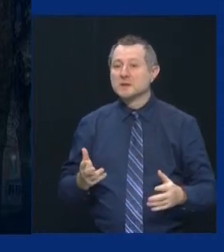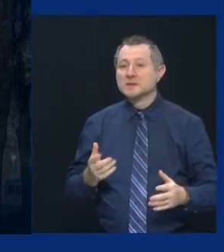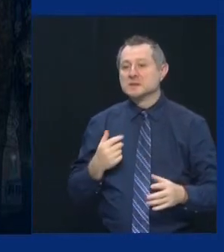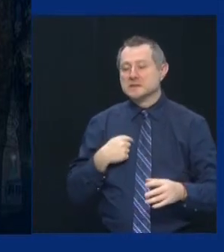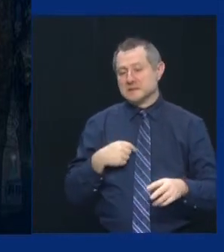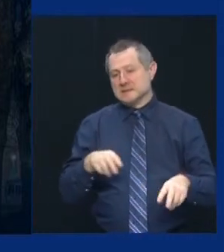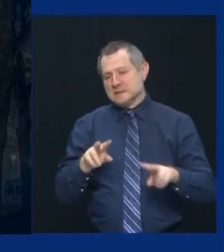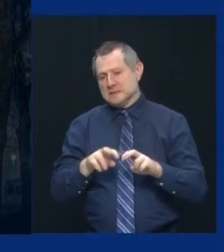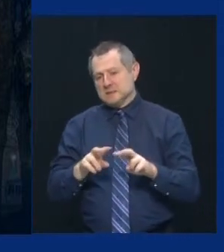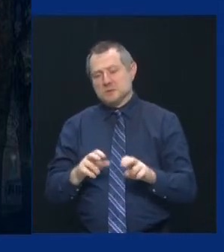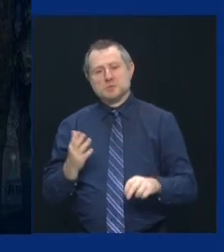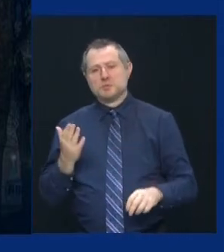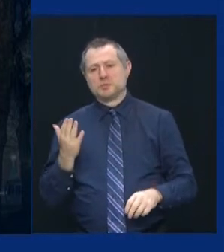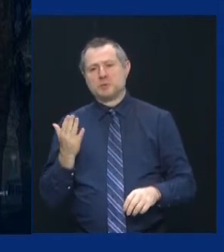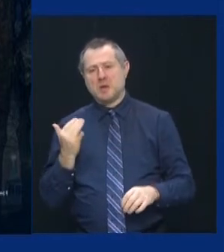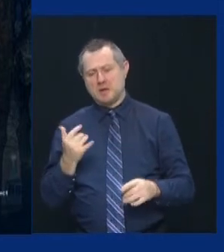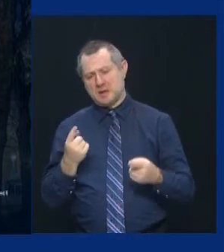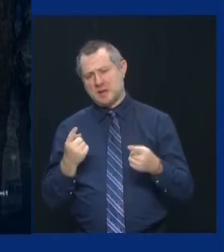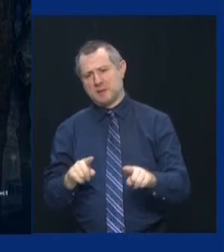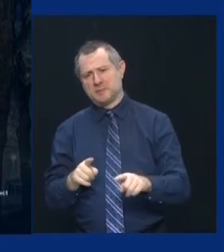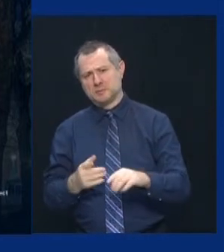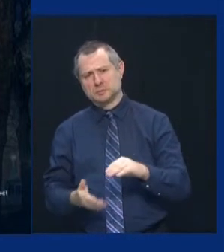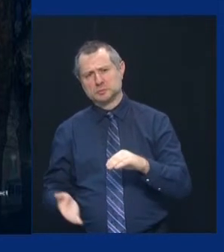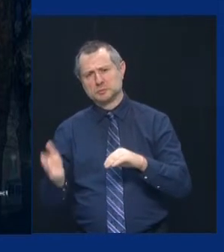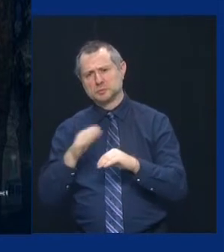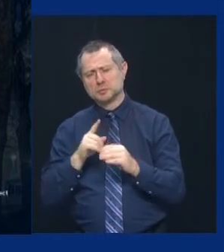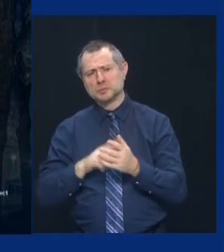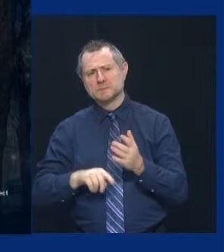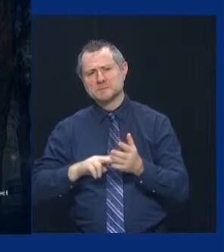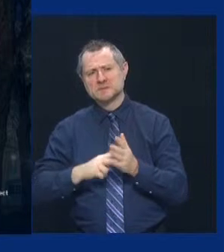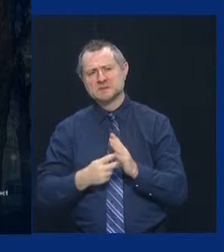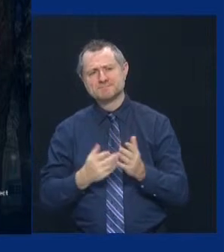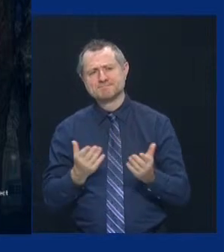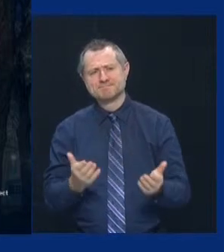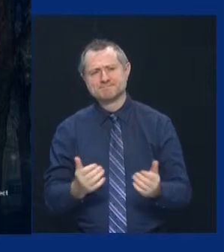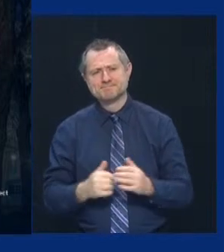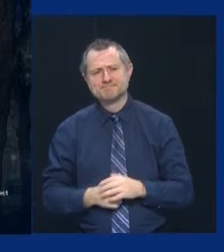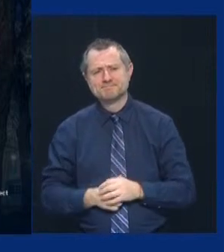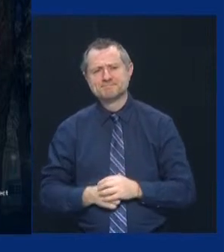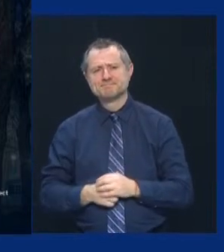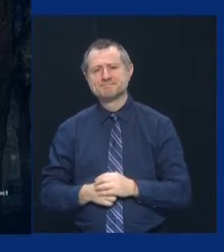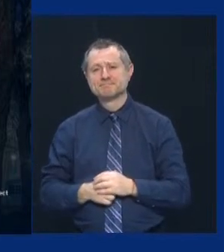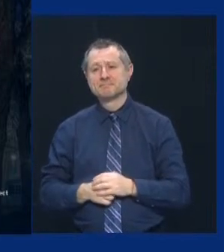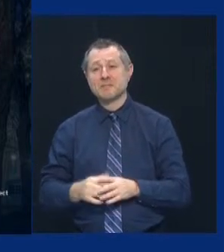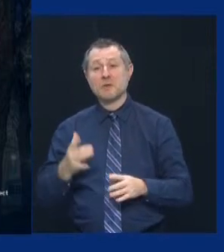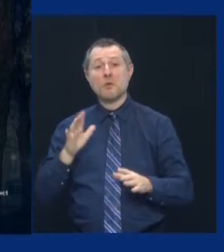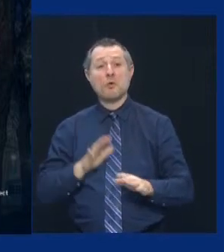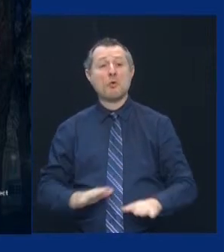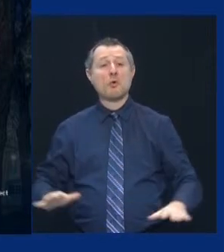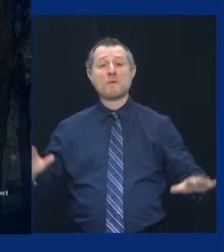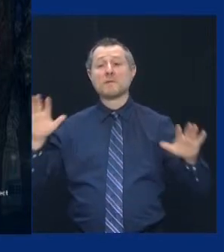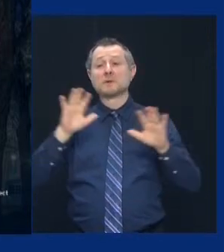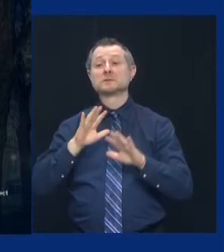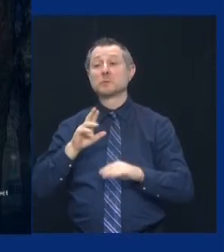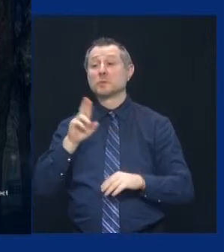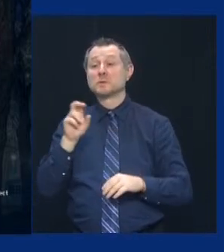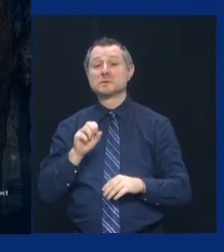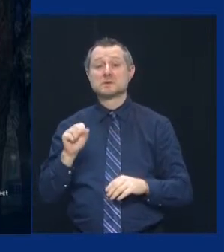the uptick in that number actually means. If you look around the country, you've